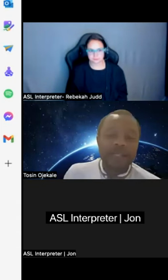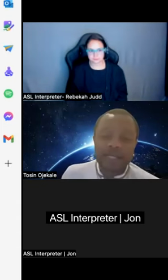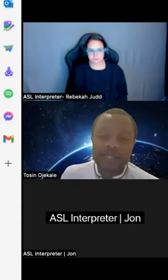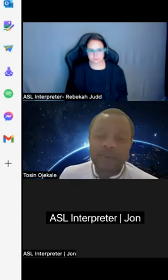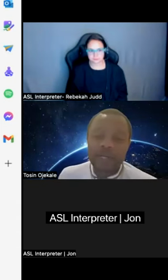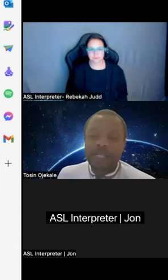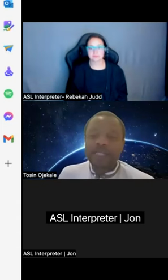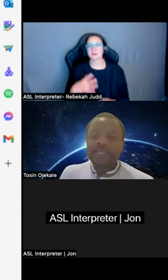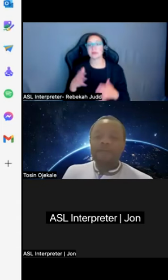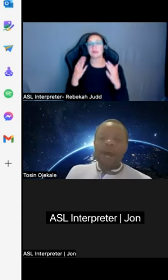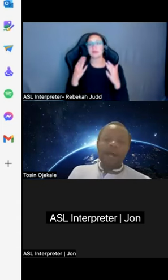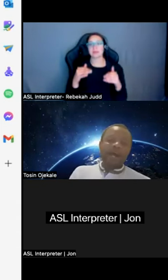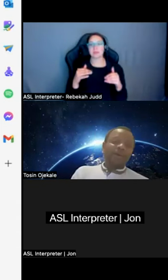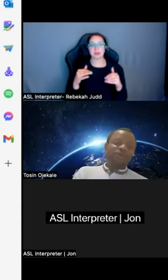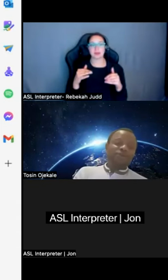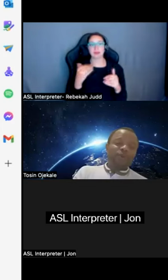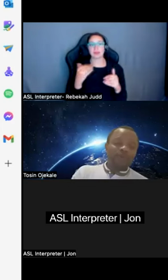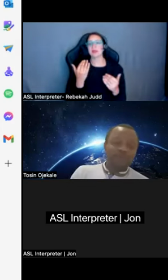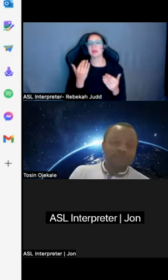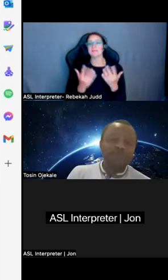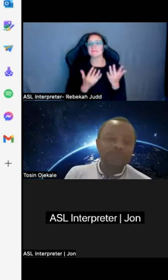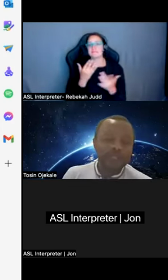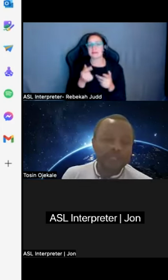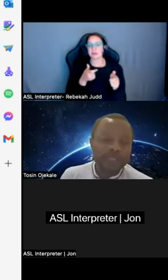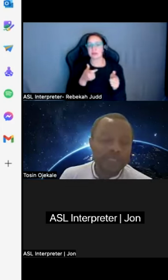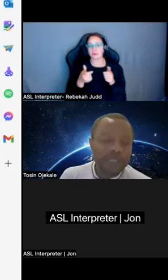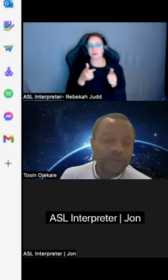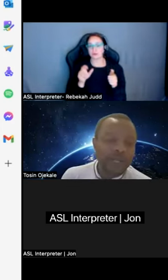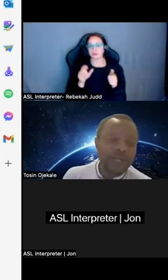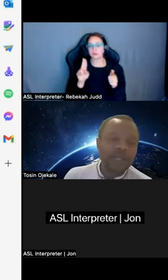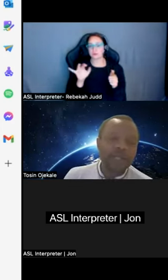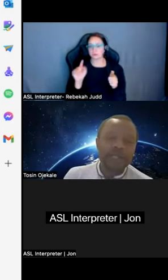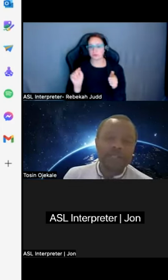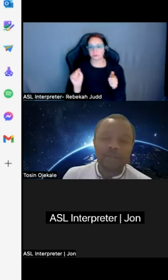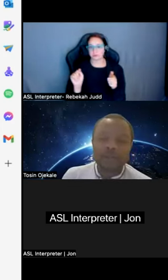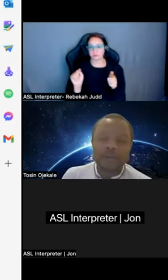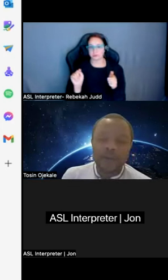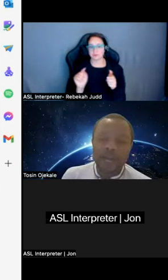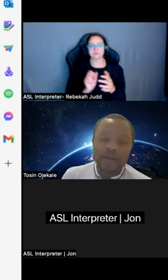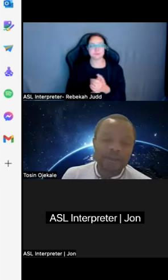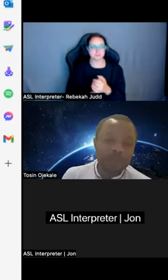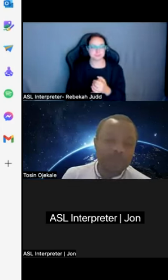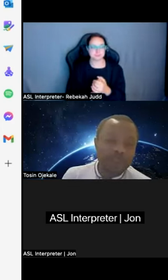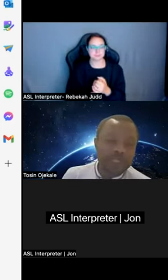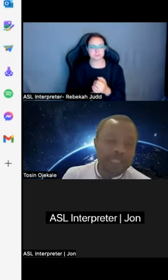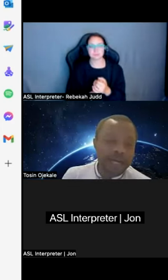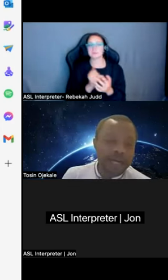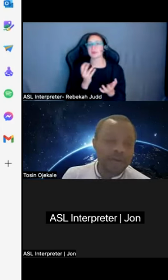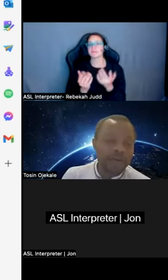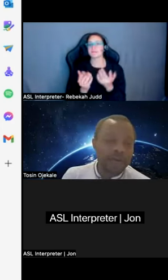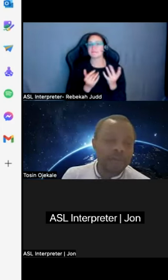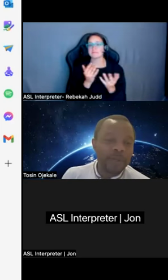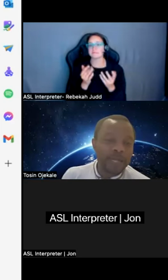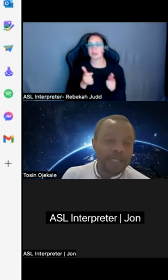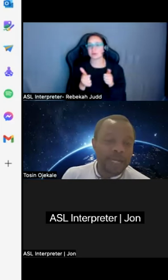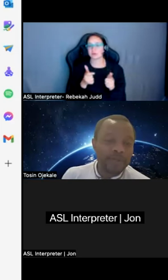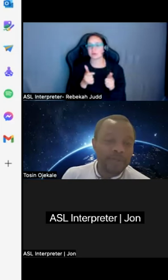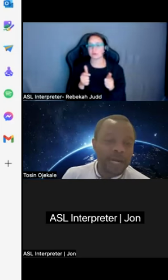Then the next one is the fire control unit, okay? So for the fire control unit, these are all of the